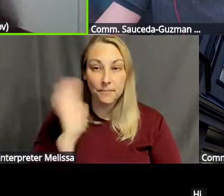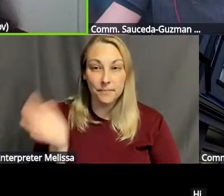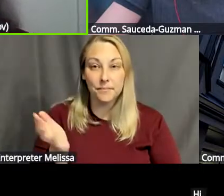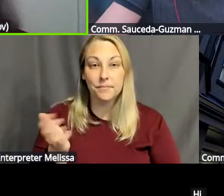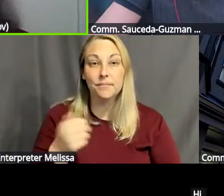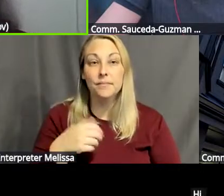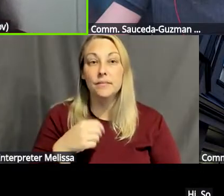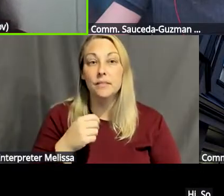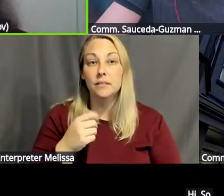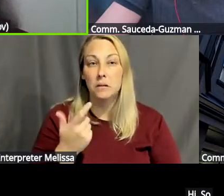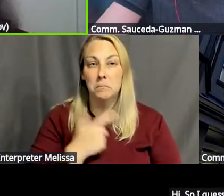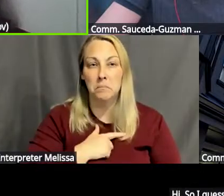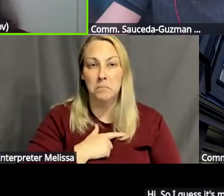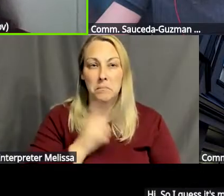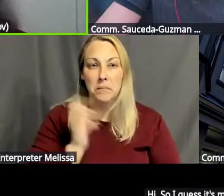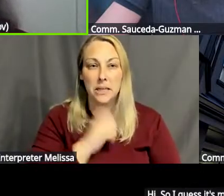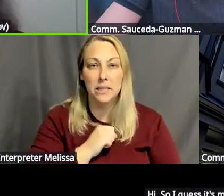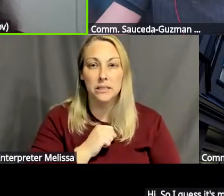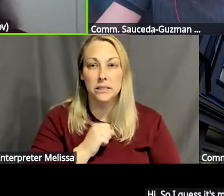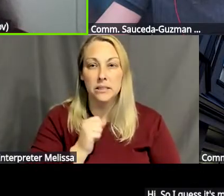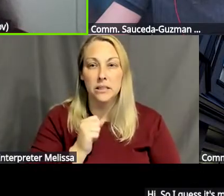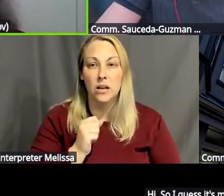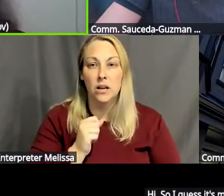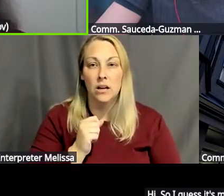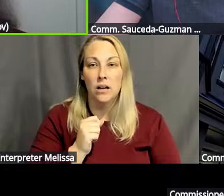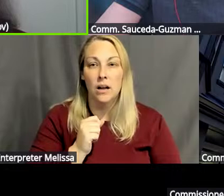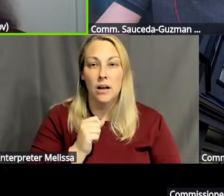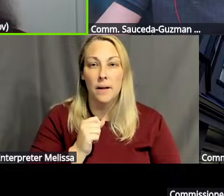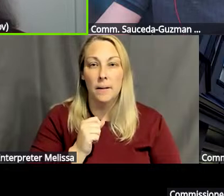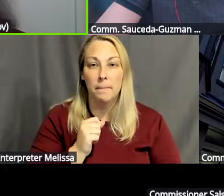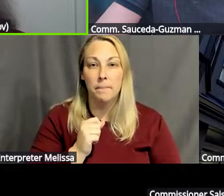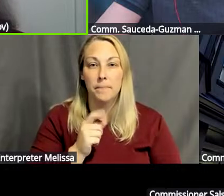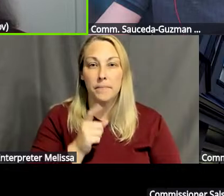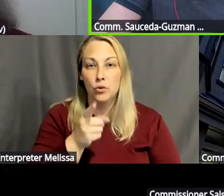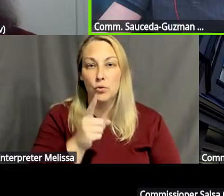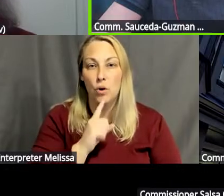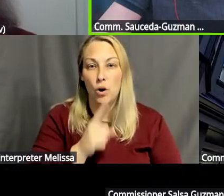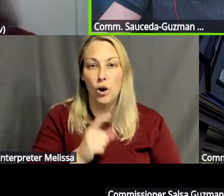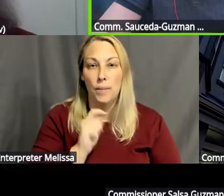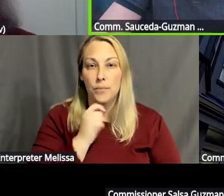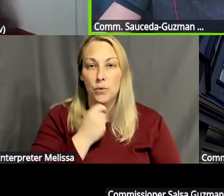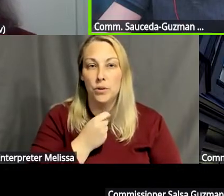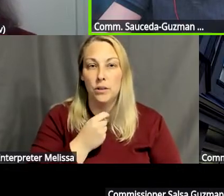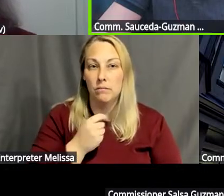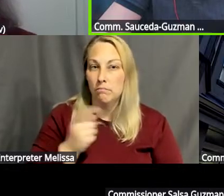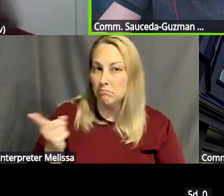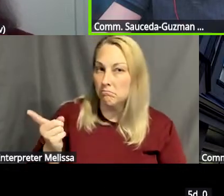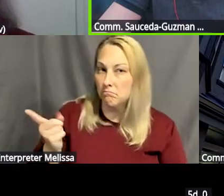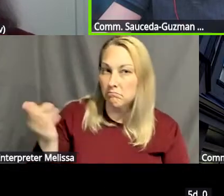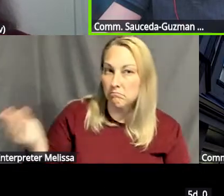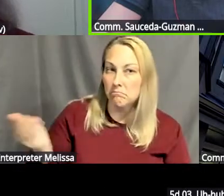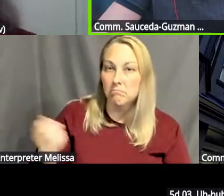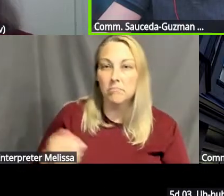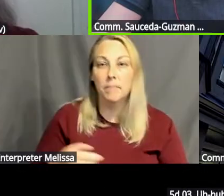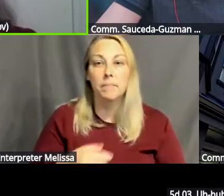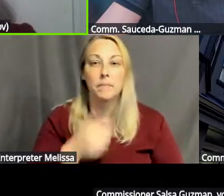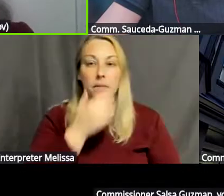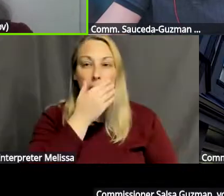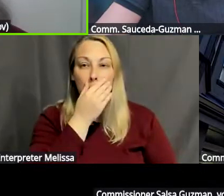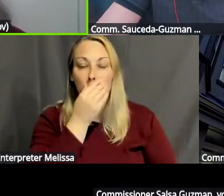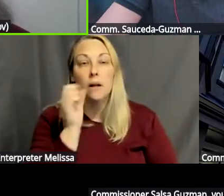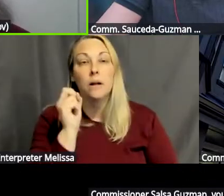So I guess it's my turn. Commissioner Saucedo Guzman, you're muted. 5D03. Uh-huh. Okay, hi.